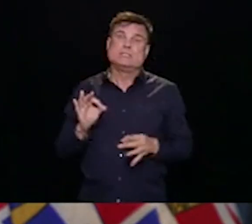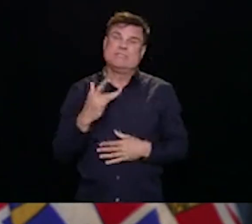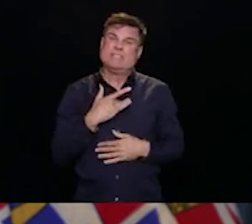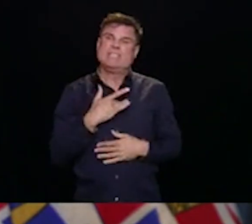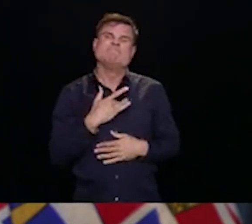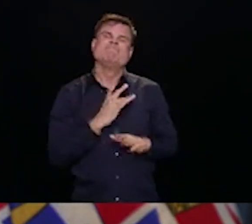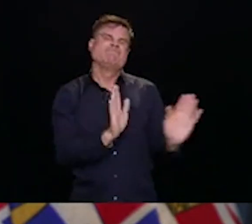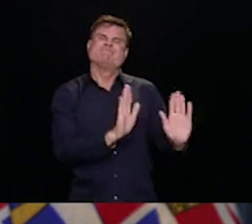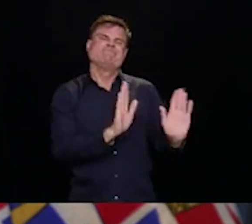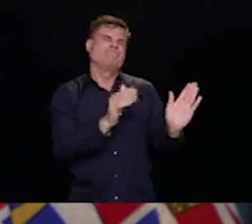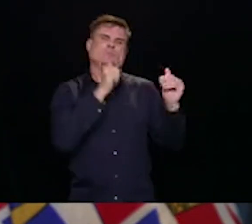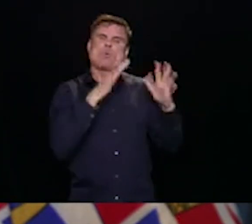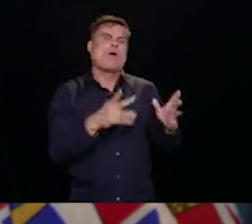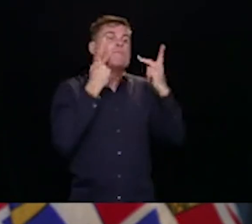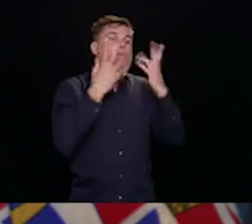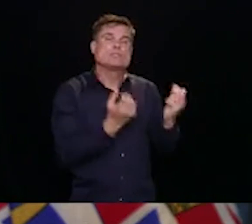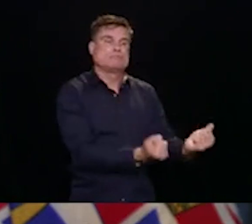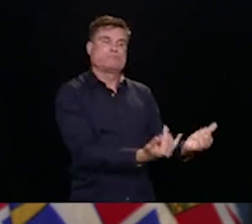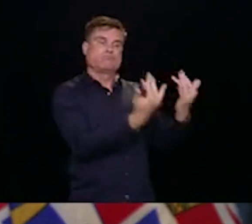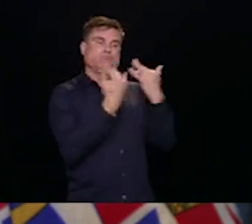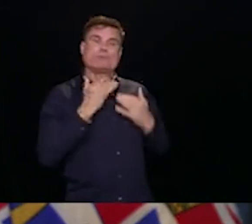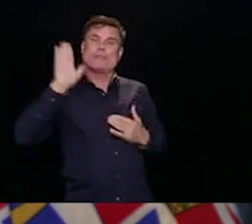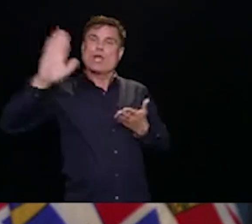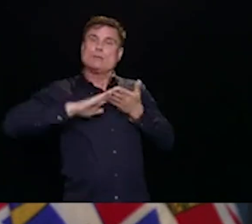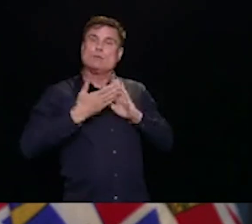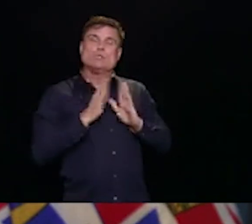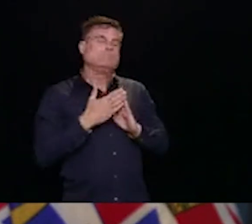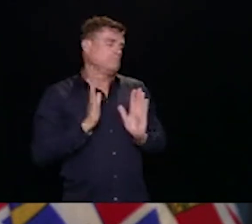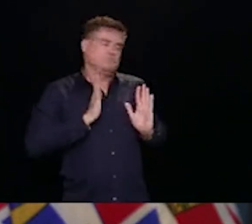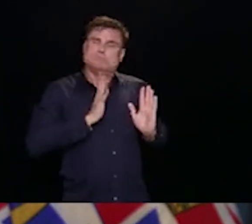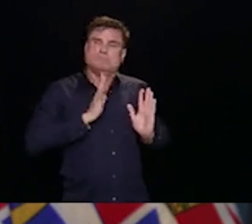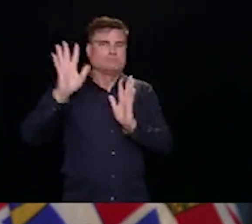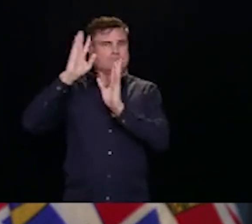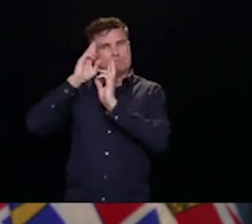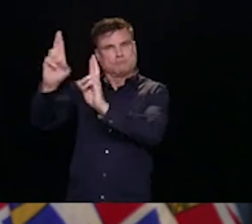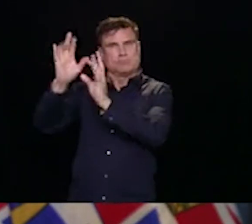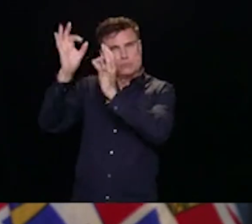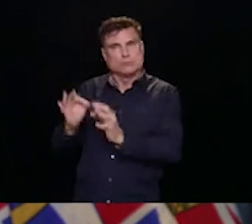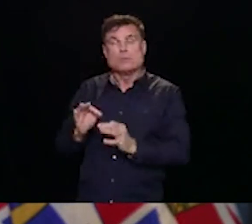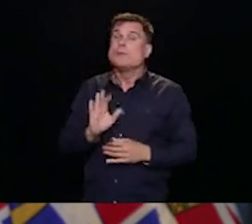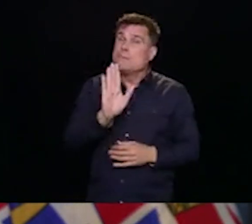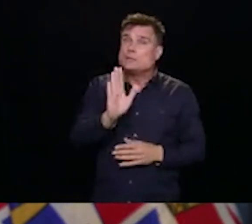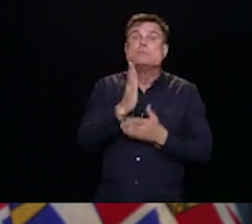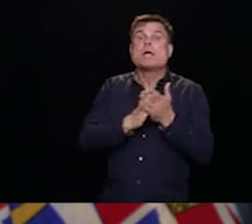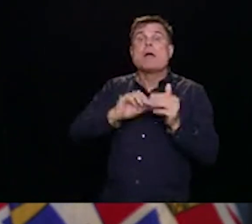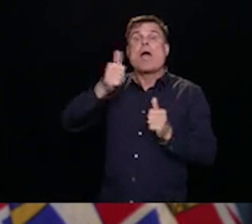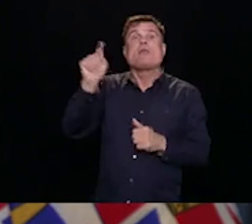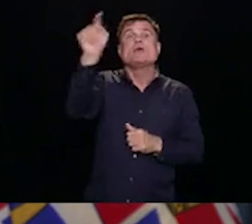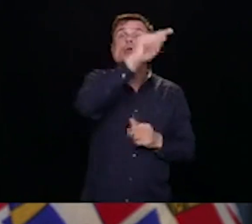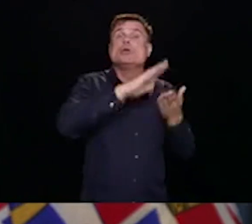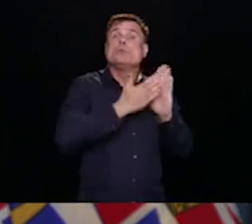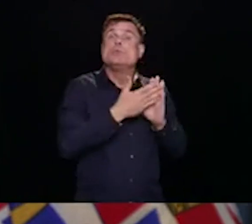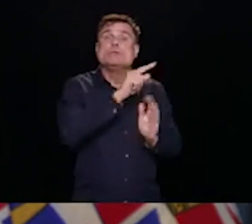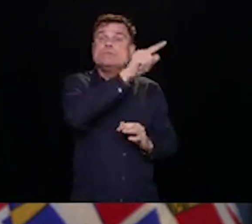other communities that feel that they don't have the infrastructure in place to support large numbers of people coming in at this point, and